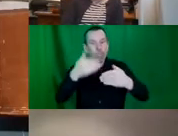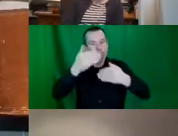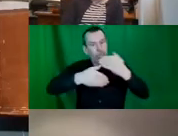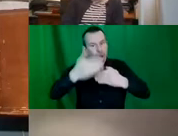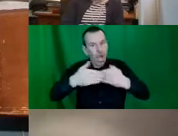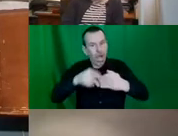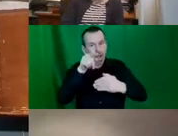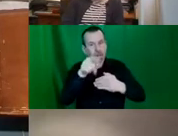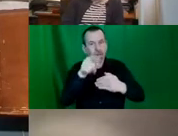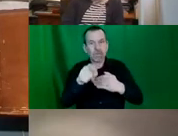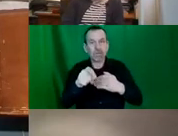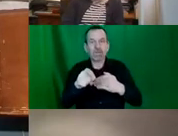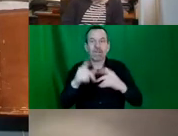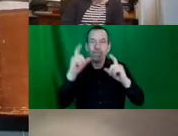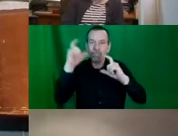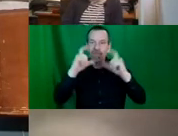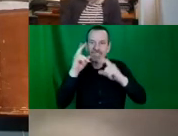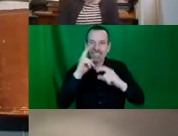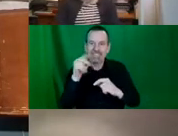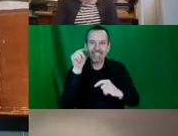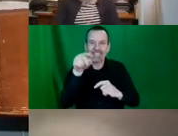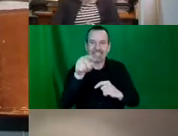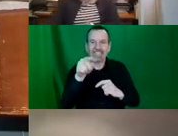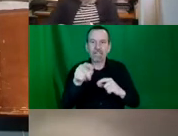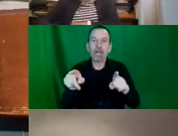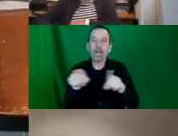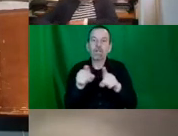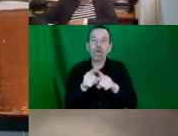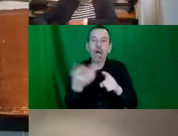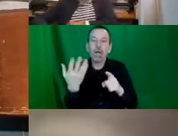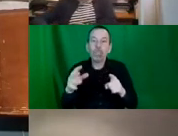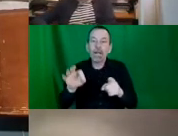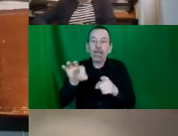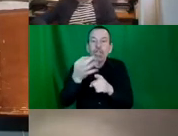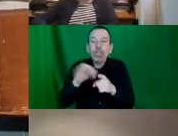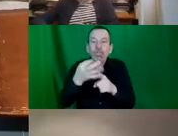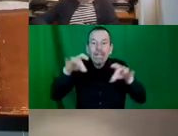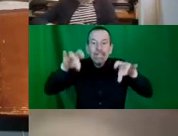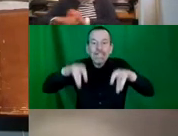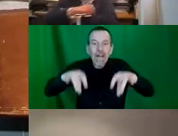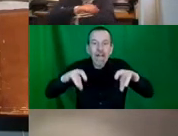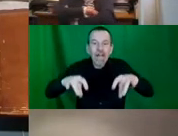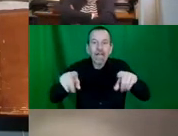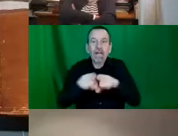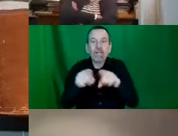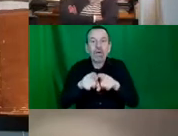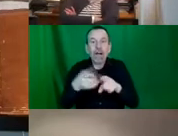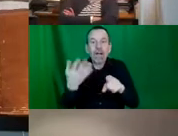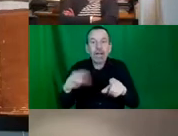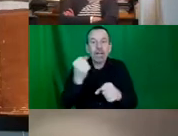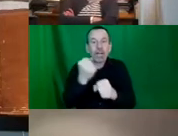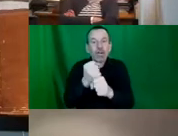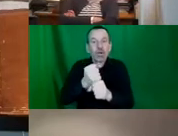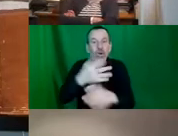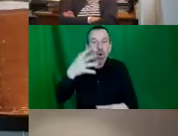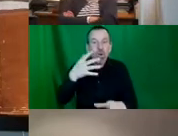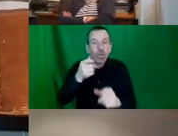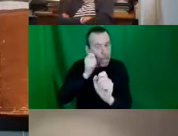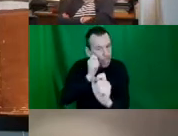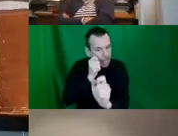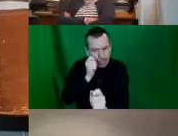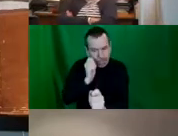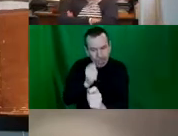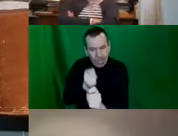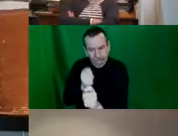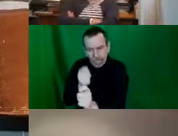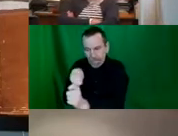many new workshop skills, such as leather and thread dyeing, and had my first attempt at gold tooling. For this presentation, I've narrowed it down to four